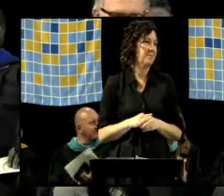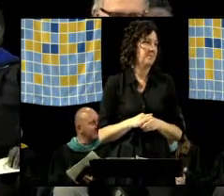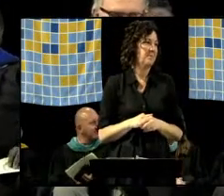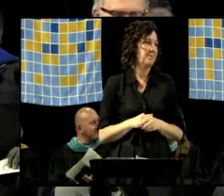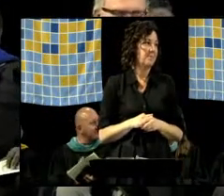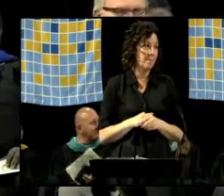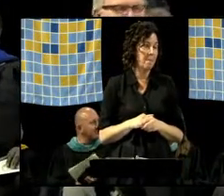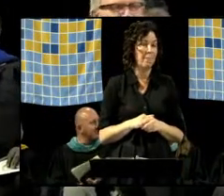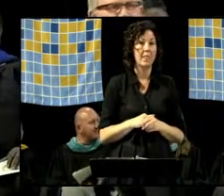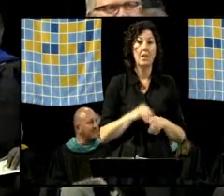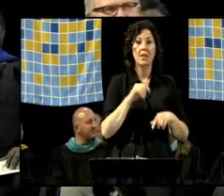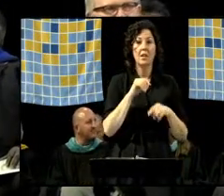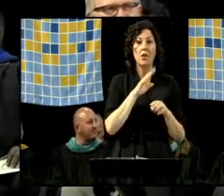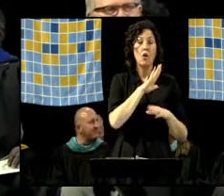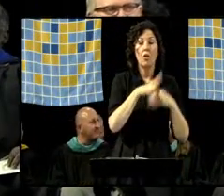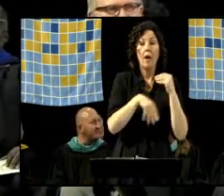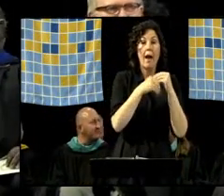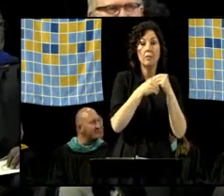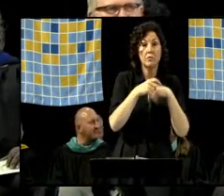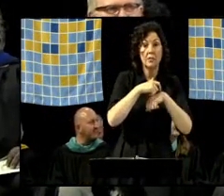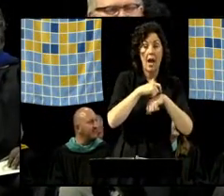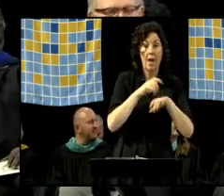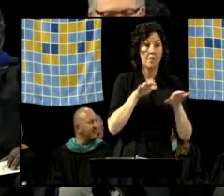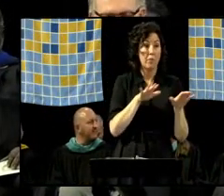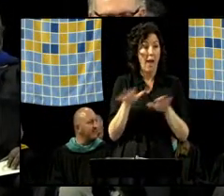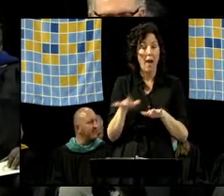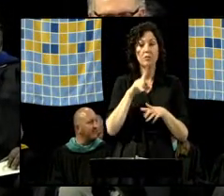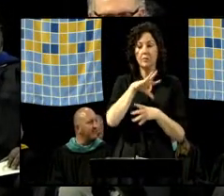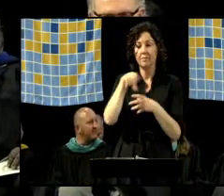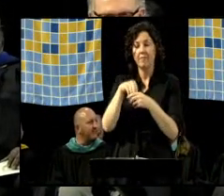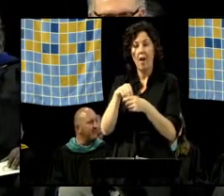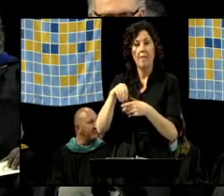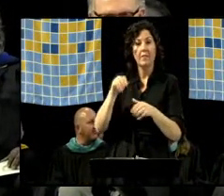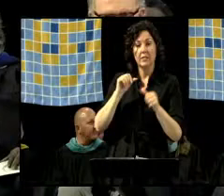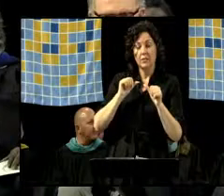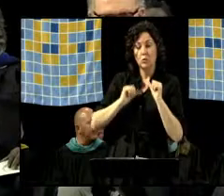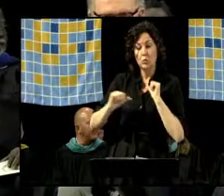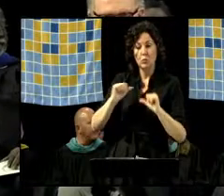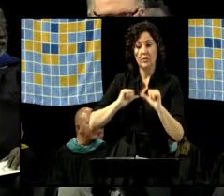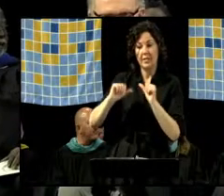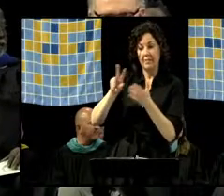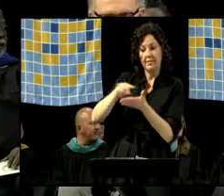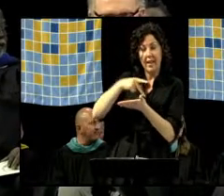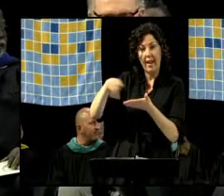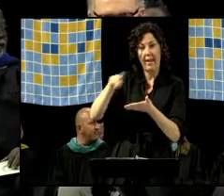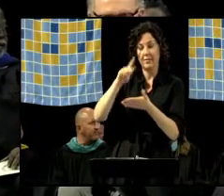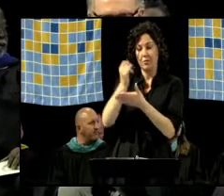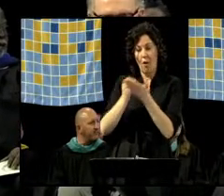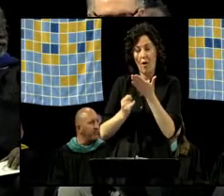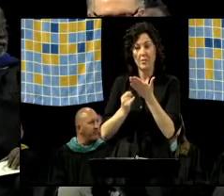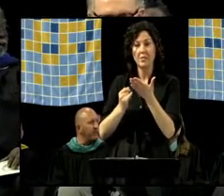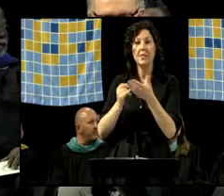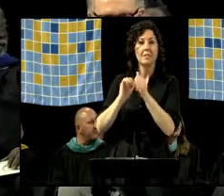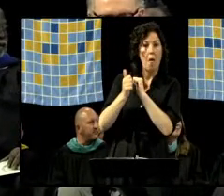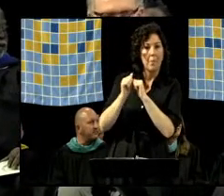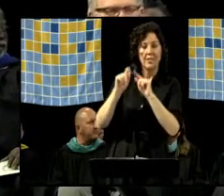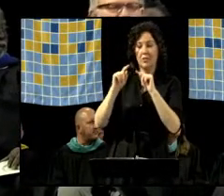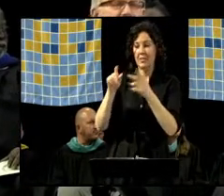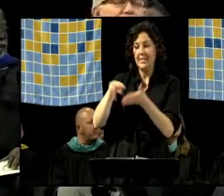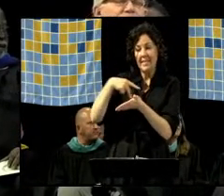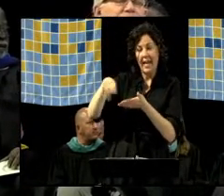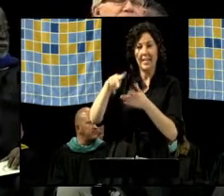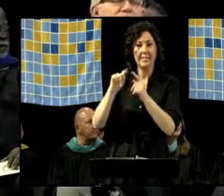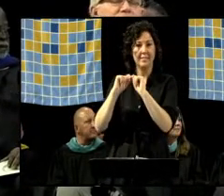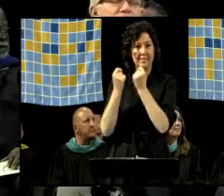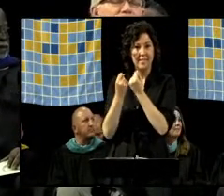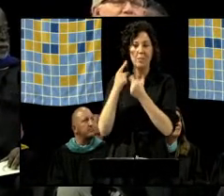In her spare time, Amelia is a member of the School of Dance Arts Performance and Competition Dance Team and has performed in numerous productions